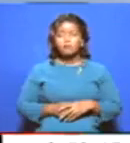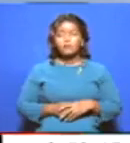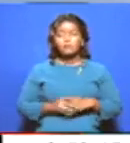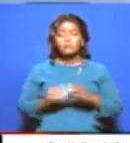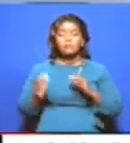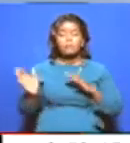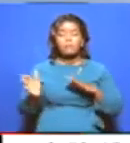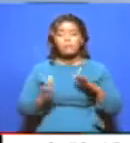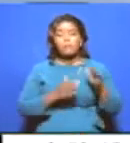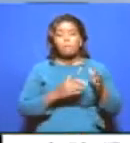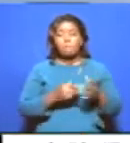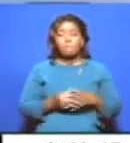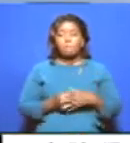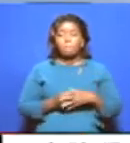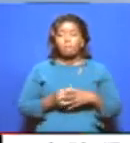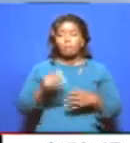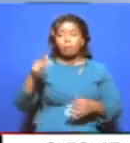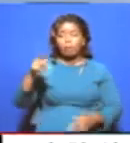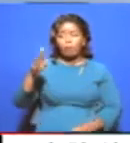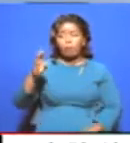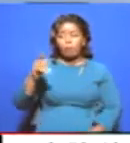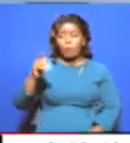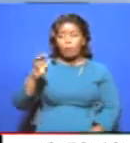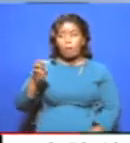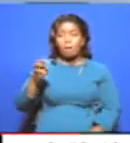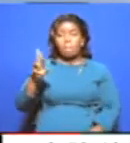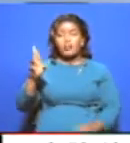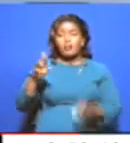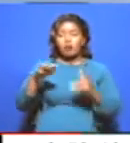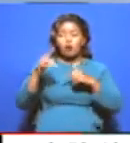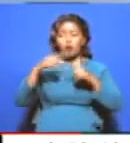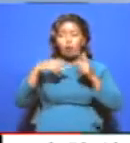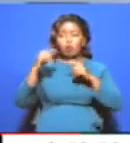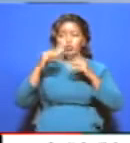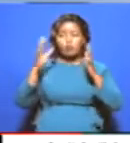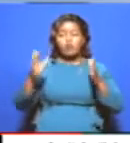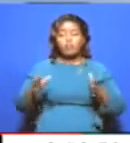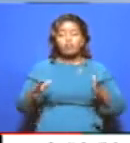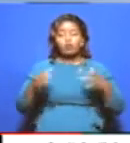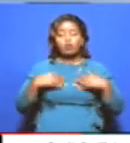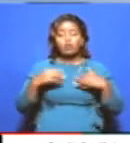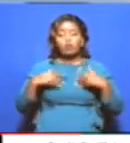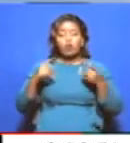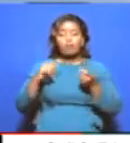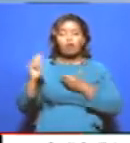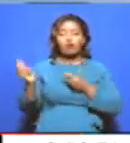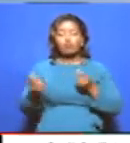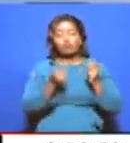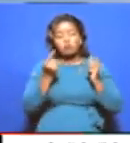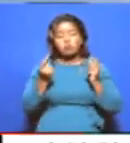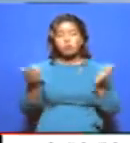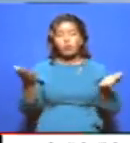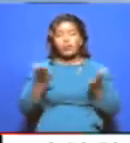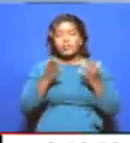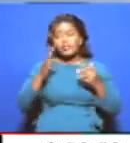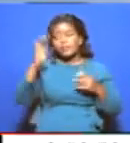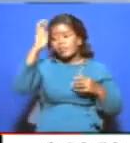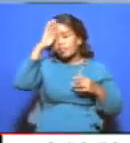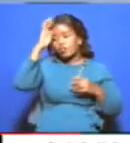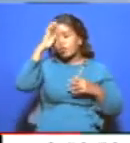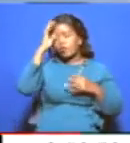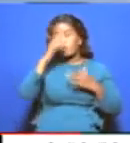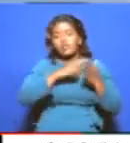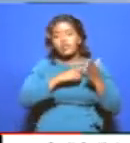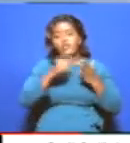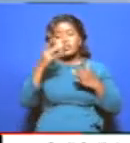Peter Maritim was the winner of the seventh leg of the Road to Gleneagles Johnnie Walker Golf Series at the Eldoret Sports Club over the weekend as